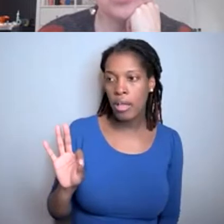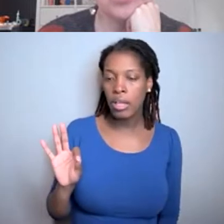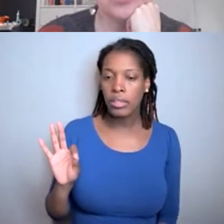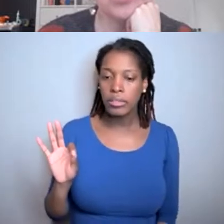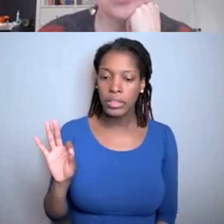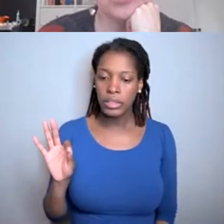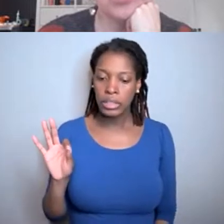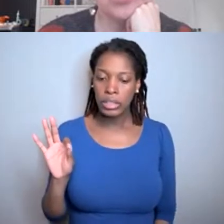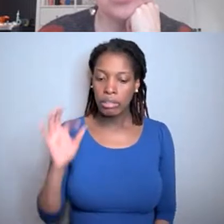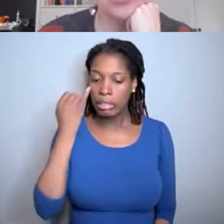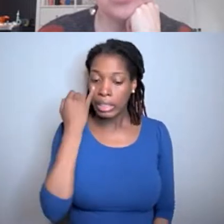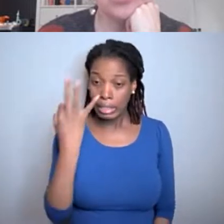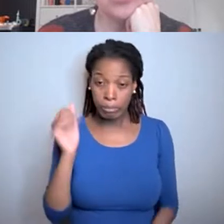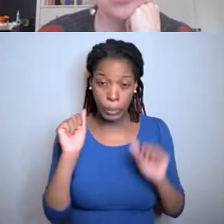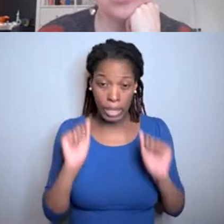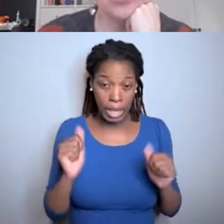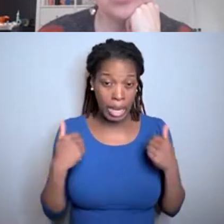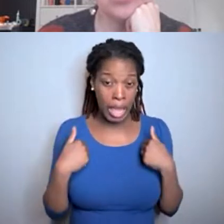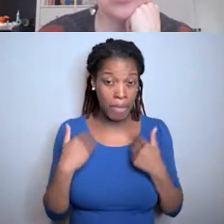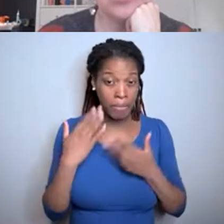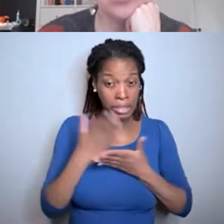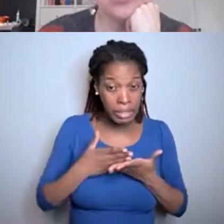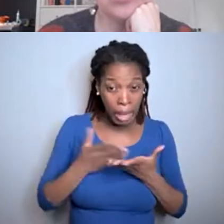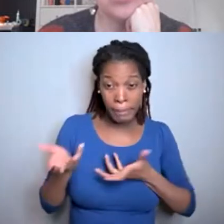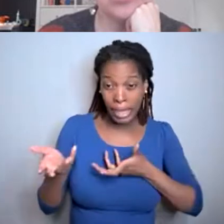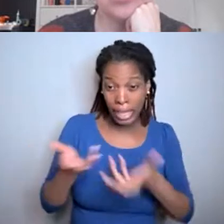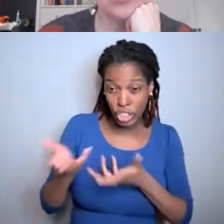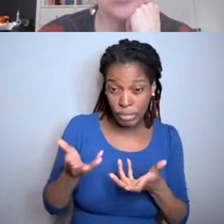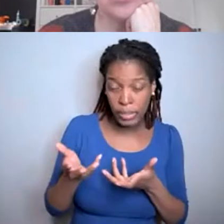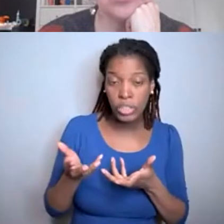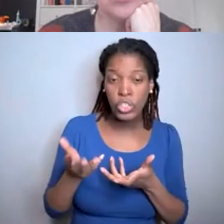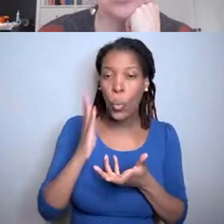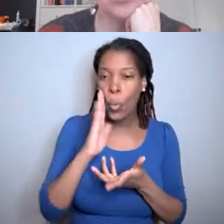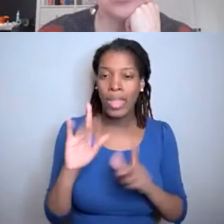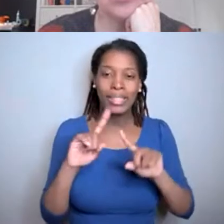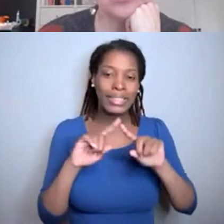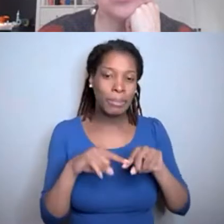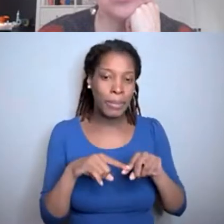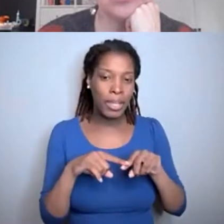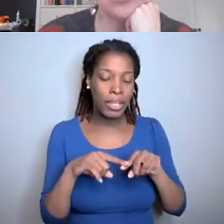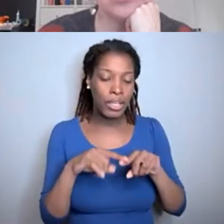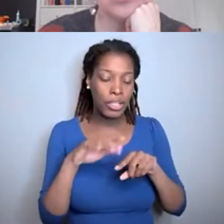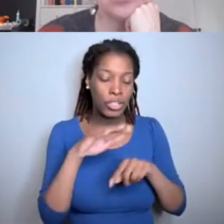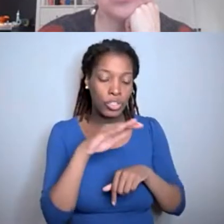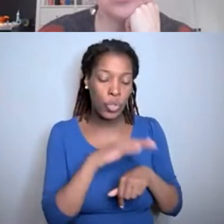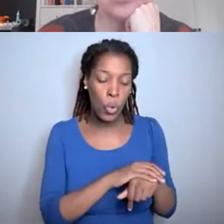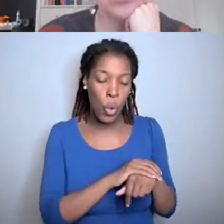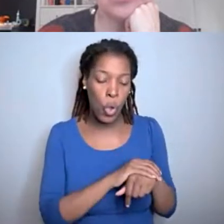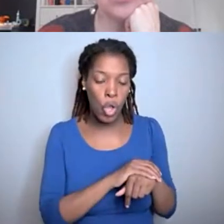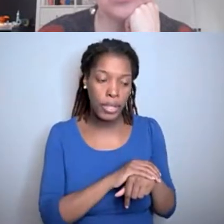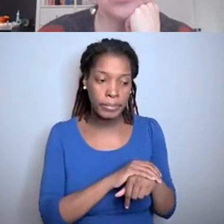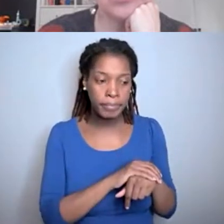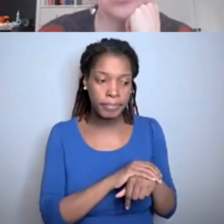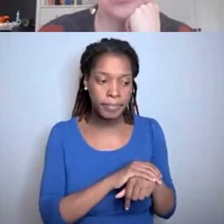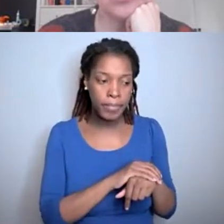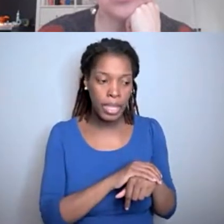engagement process will be contingent on how how we are